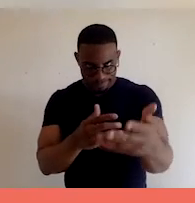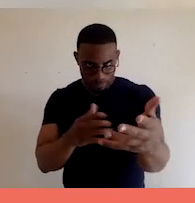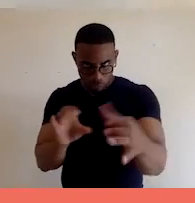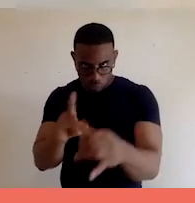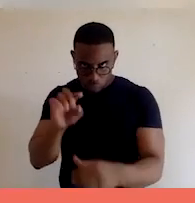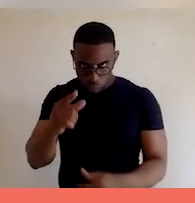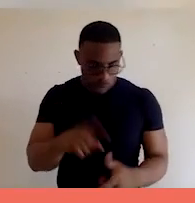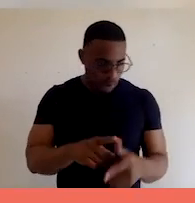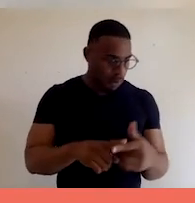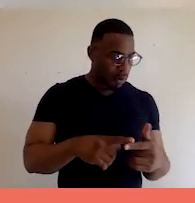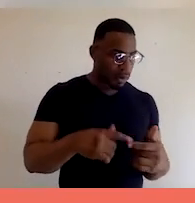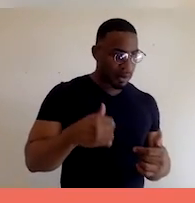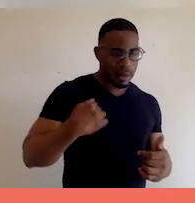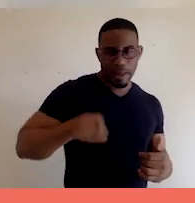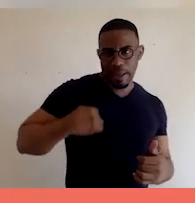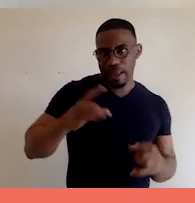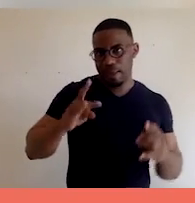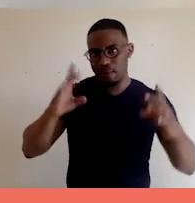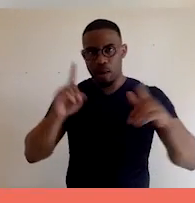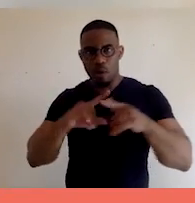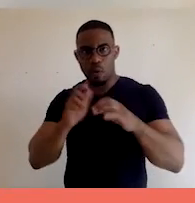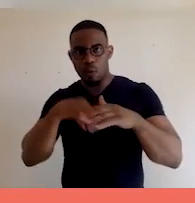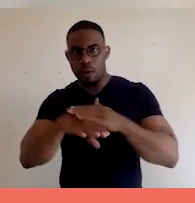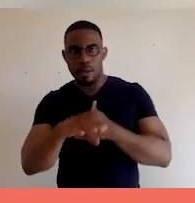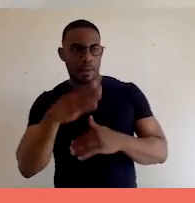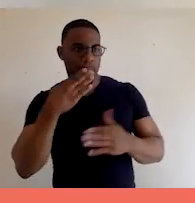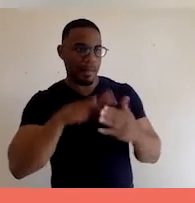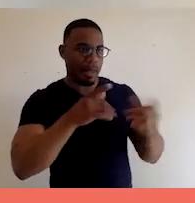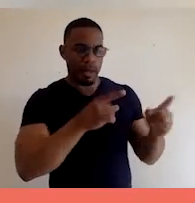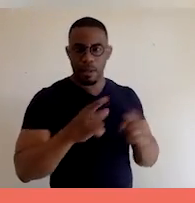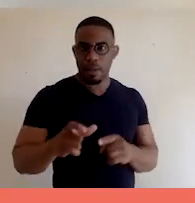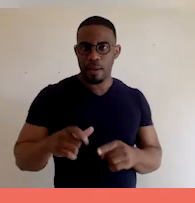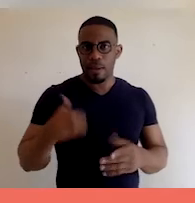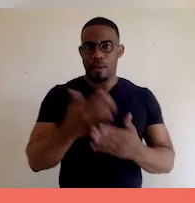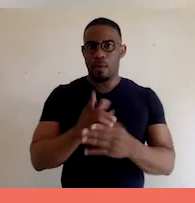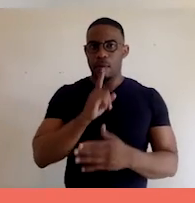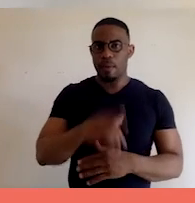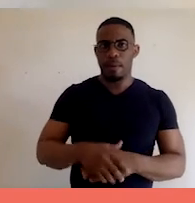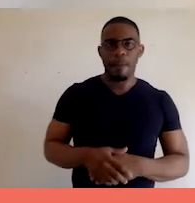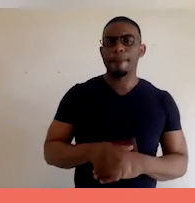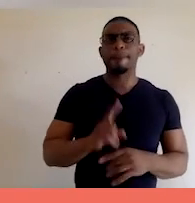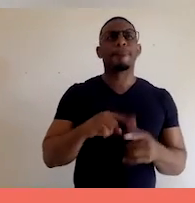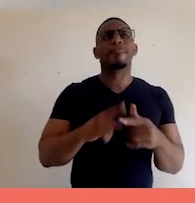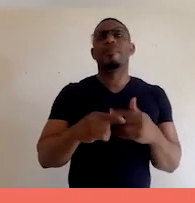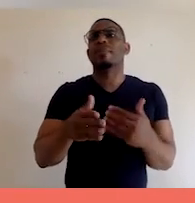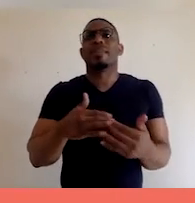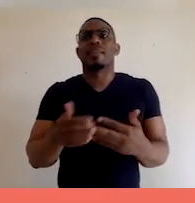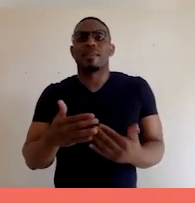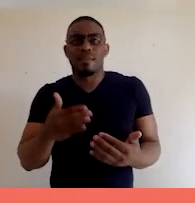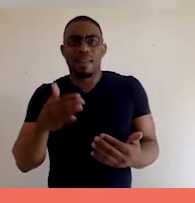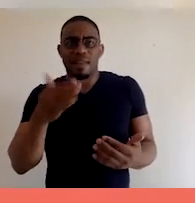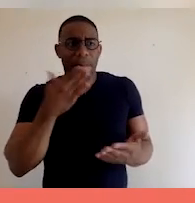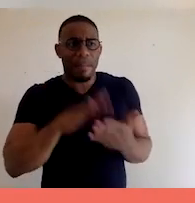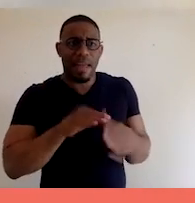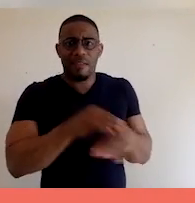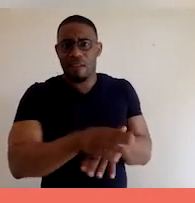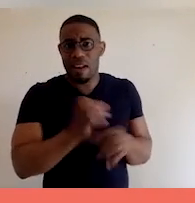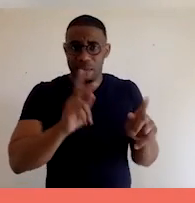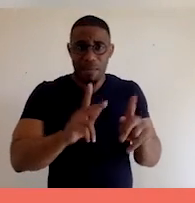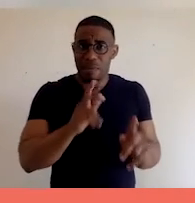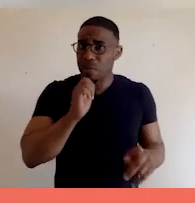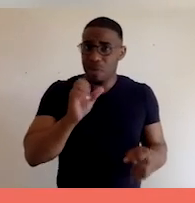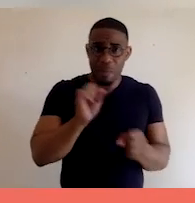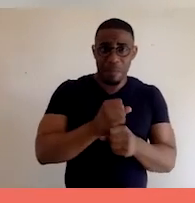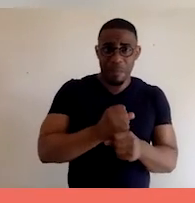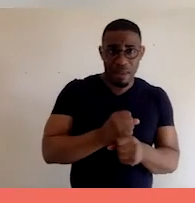doing drugs or gang violence or going into these bad circumstances that landed them where they were, or even bad influences. A lot of people don't